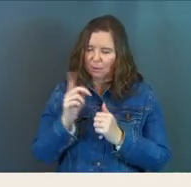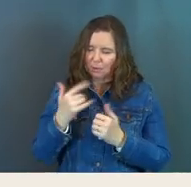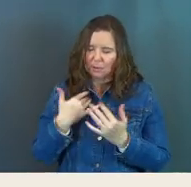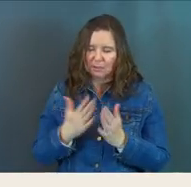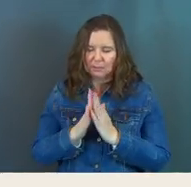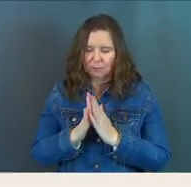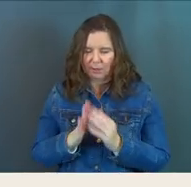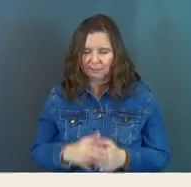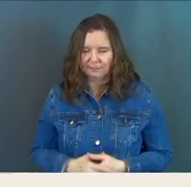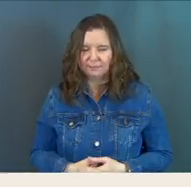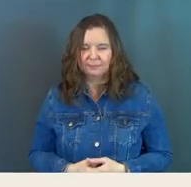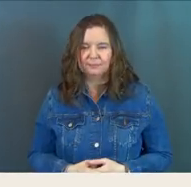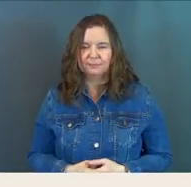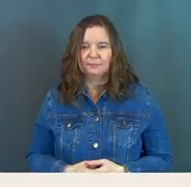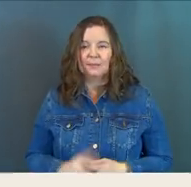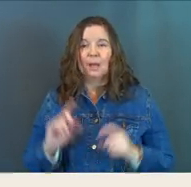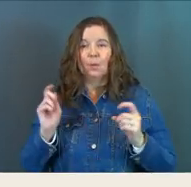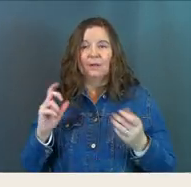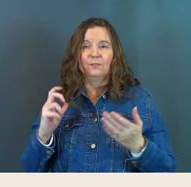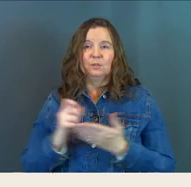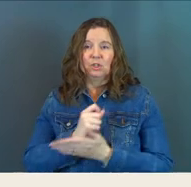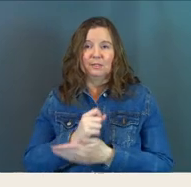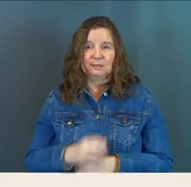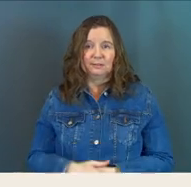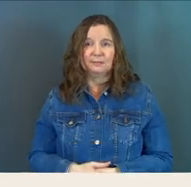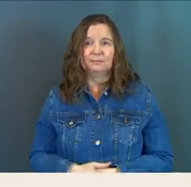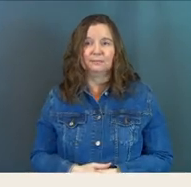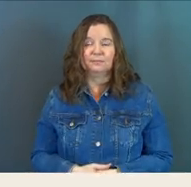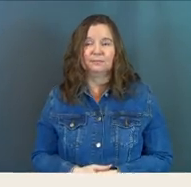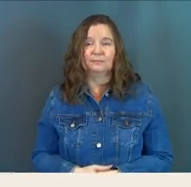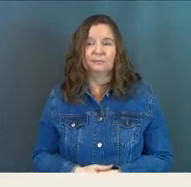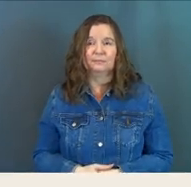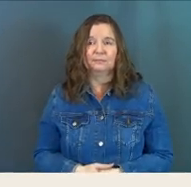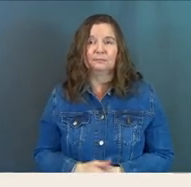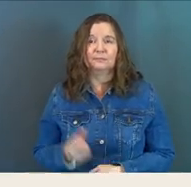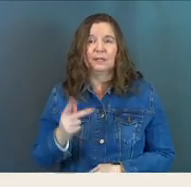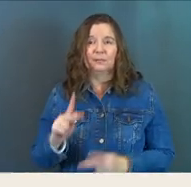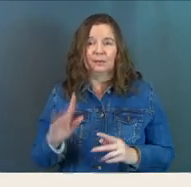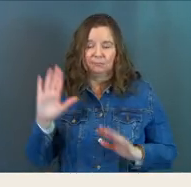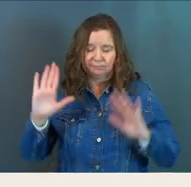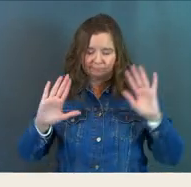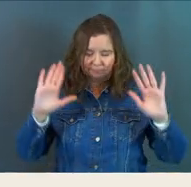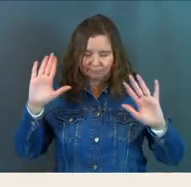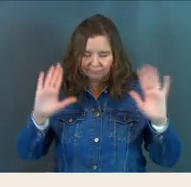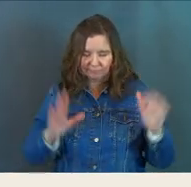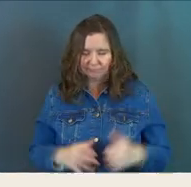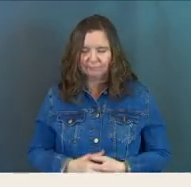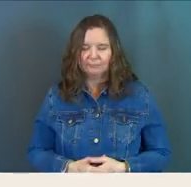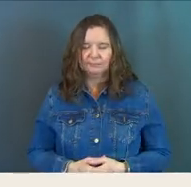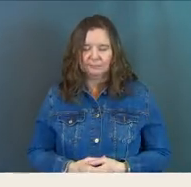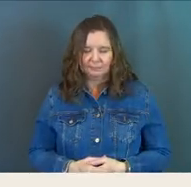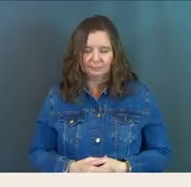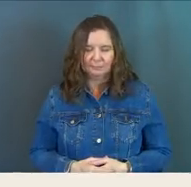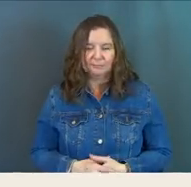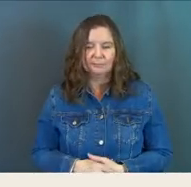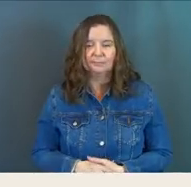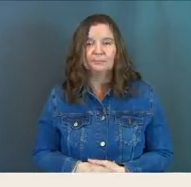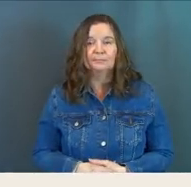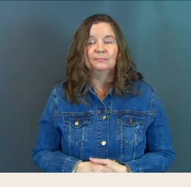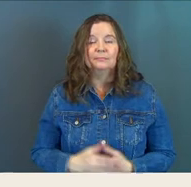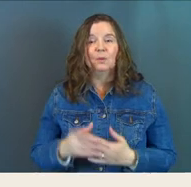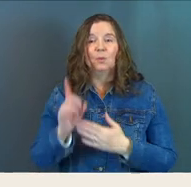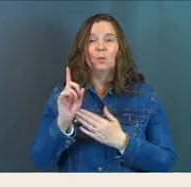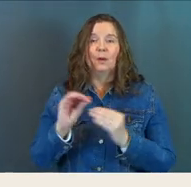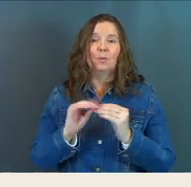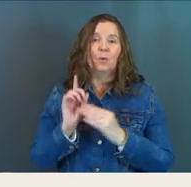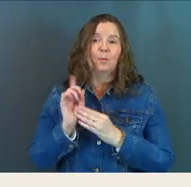you in this prayer. I want to give you a chance. Several folks are putting hands up. Just give